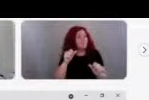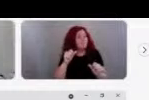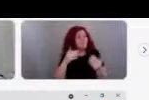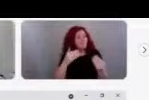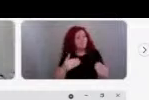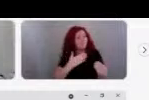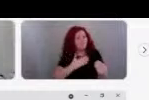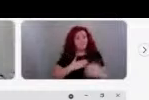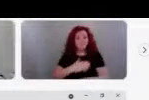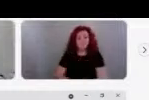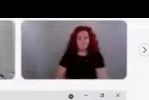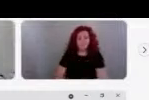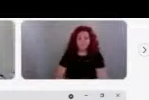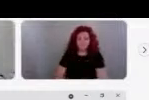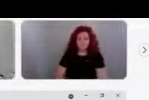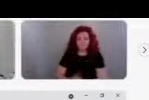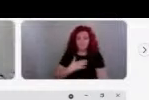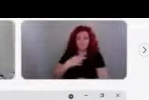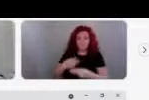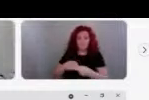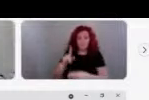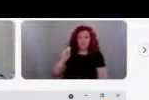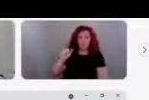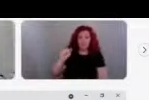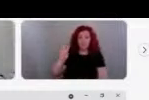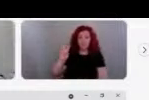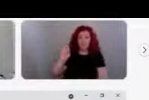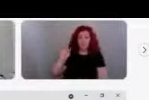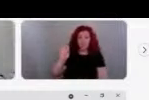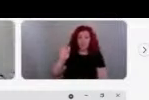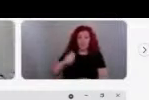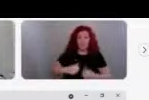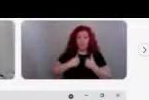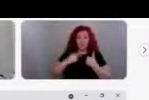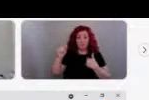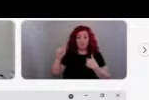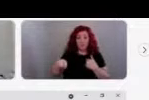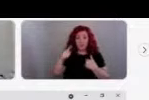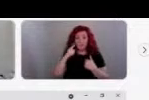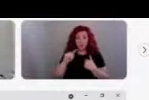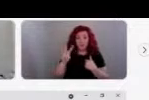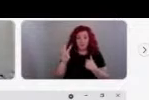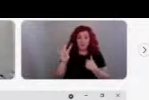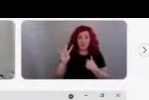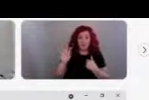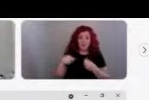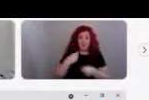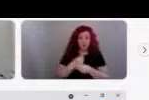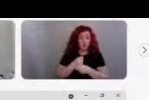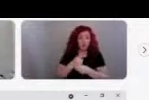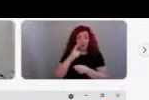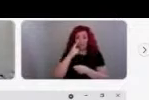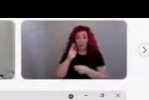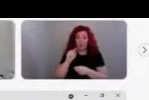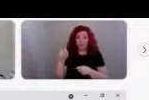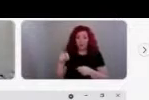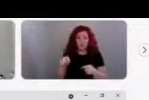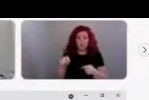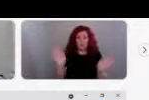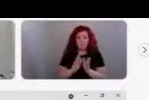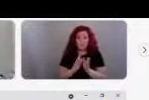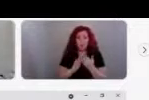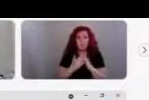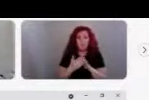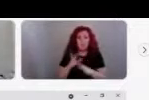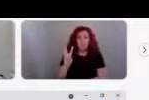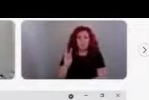yes please proceed um my name is lisa wolfe i've lived in tucson for 67 years so i've watched it grow from a little town of